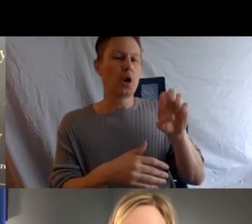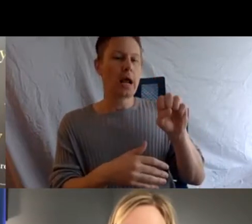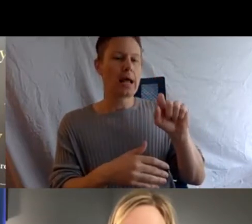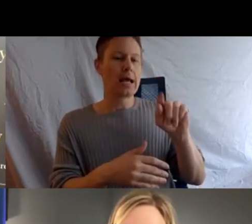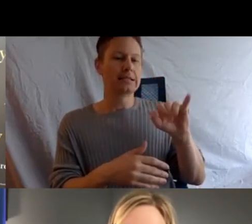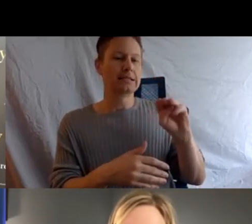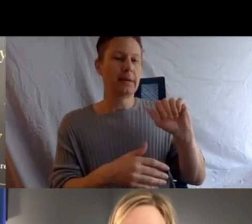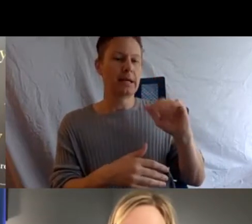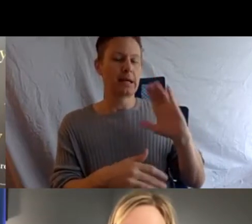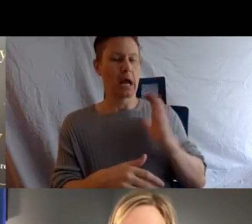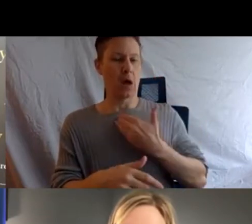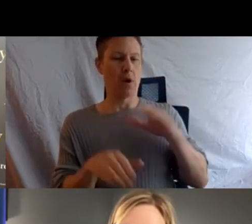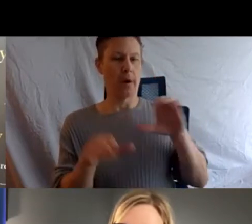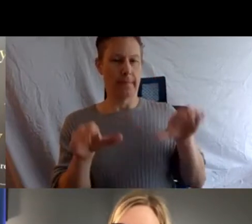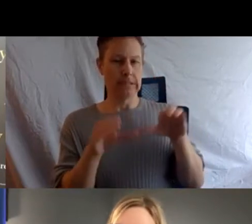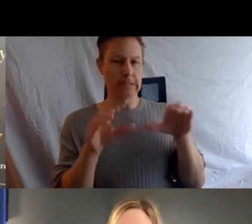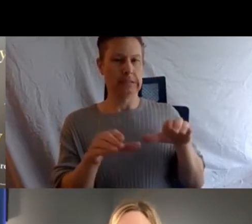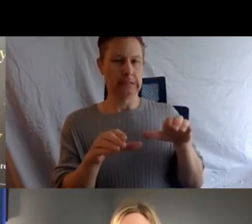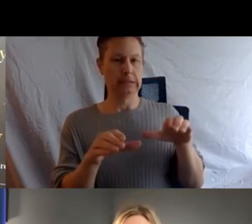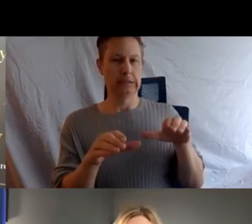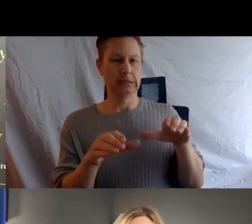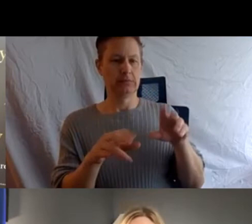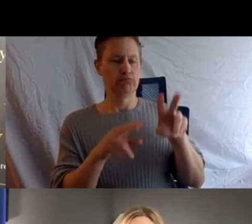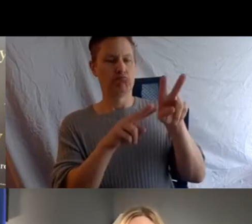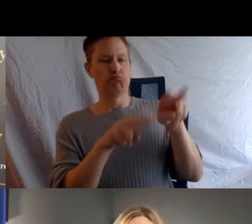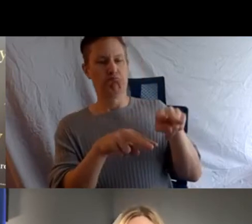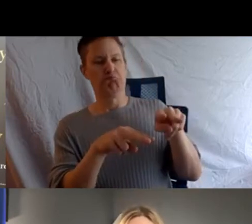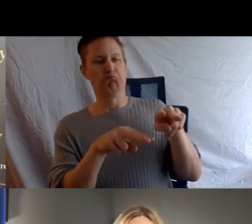can do, and I think that